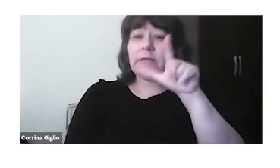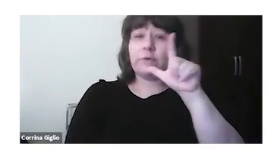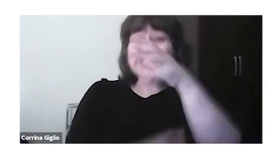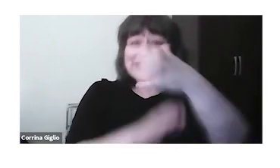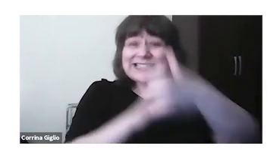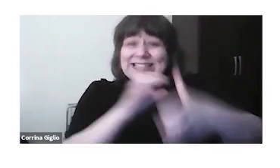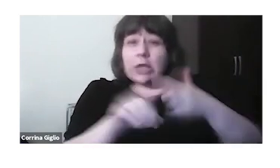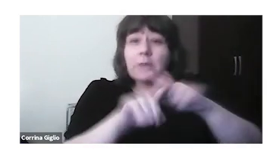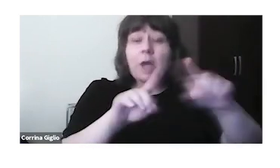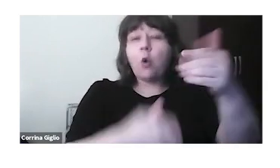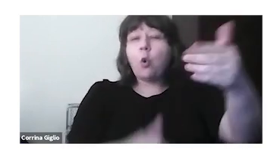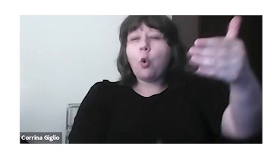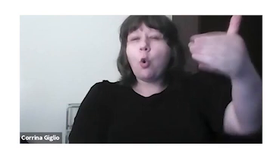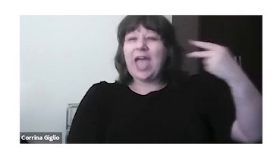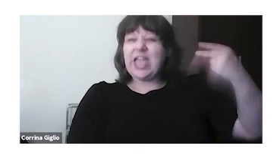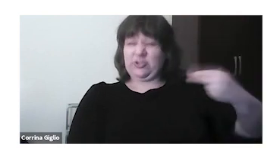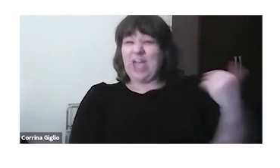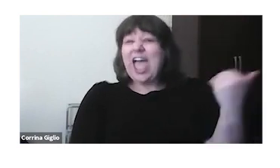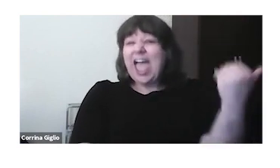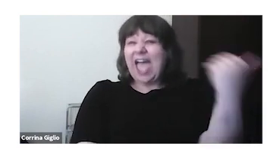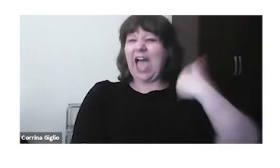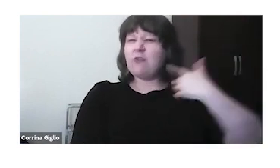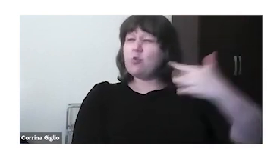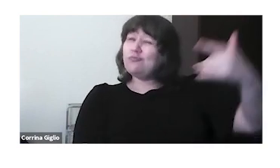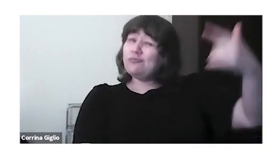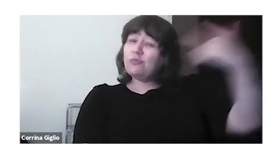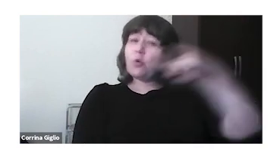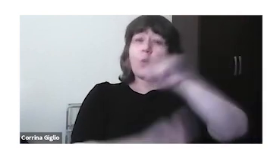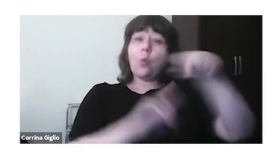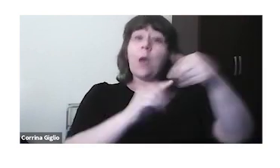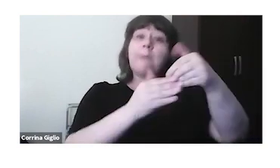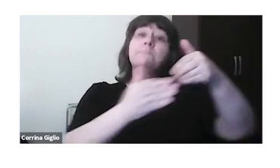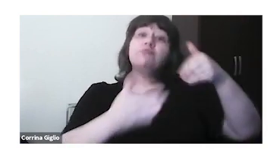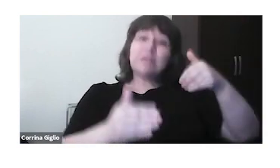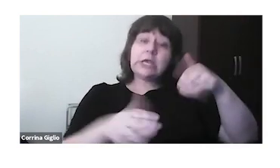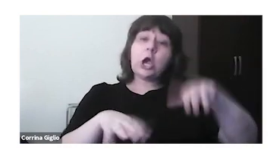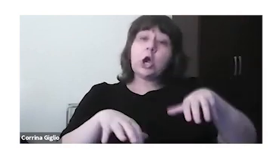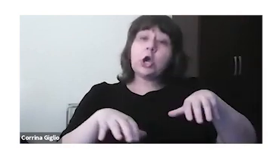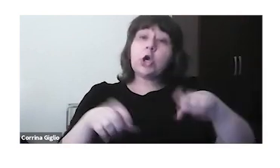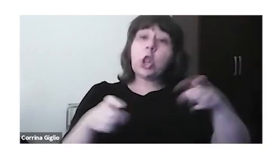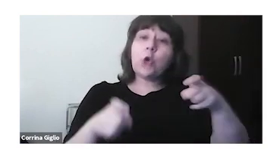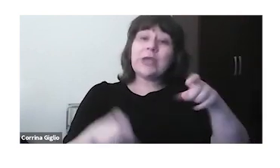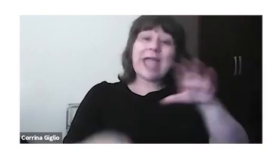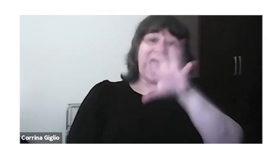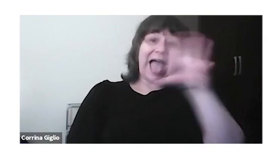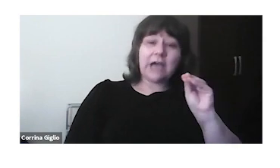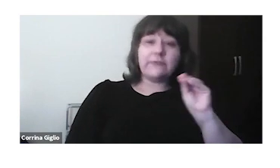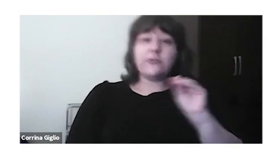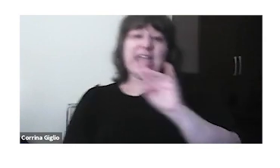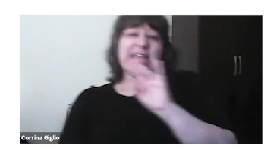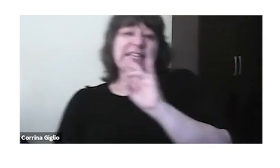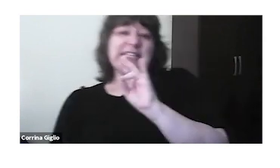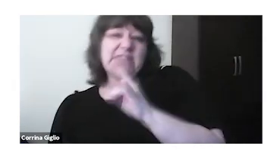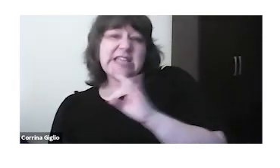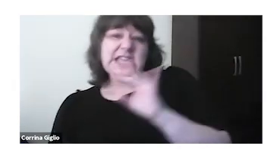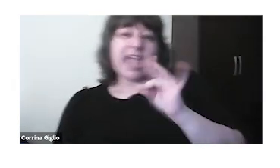but it actually has a longer history that we can go all the way back to, pre-colonial Africa into the 17th, 18th, and 19th centuries.